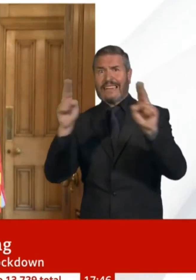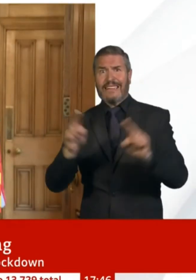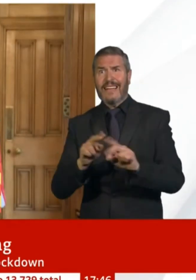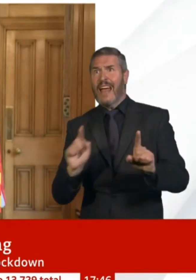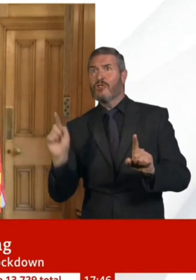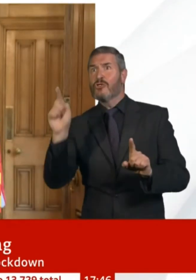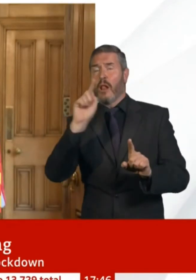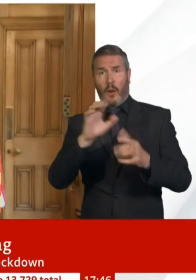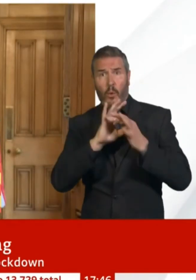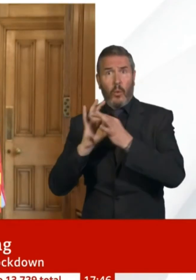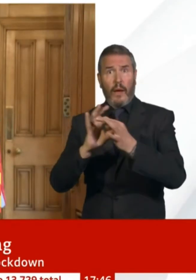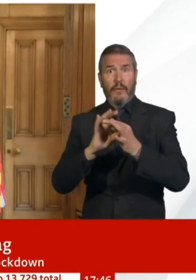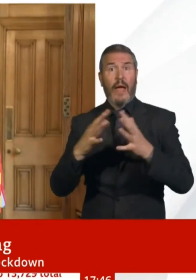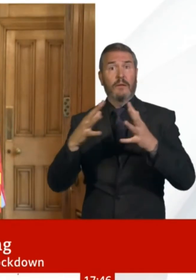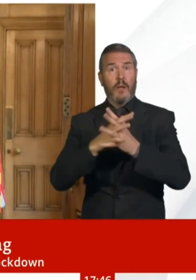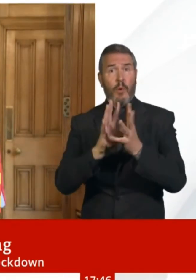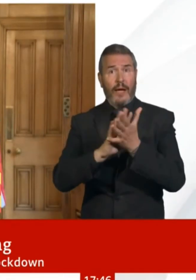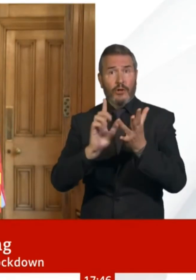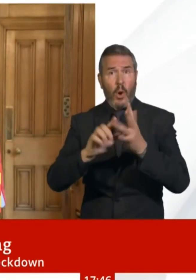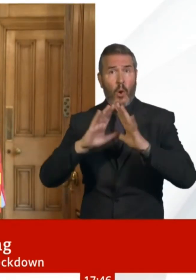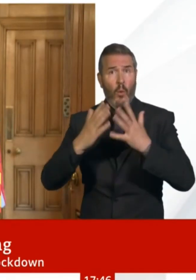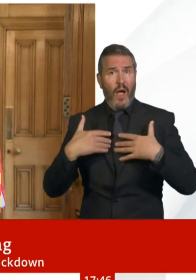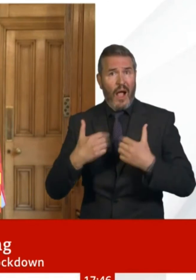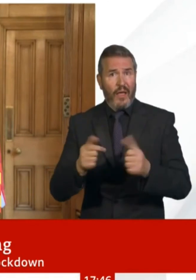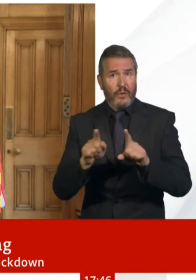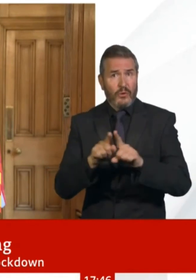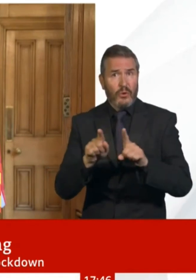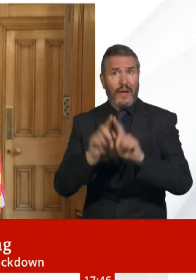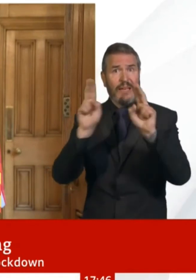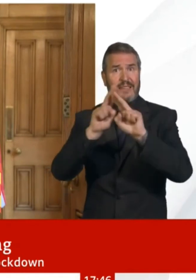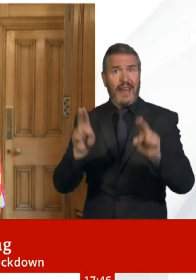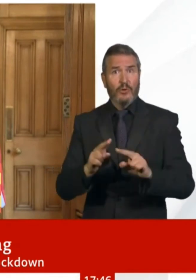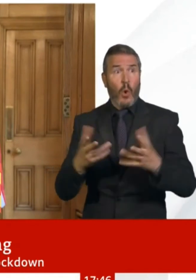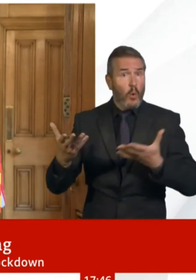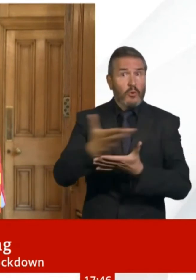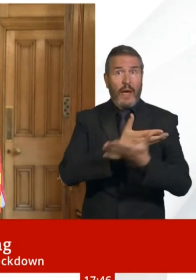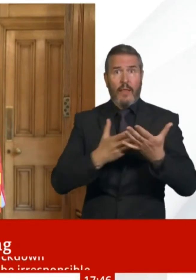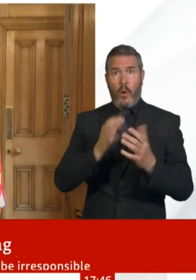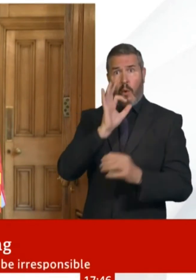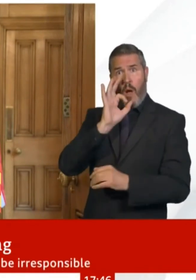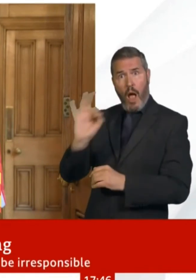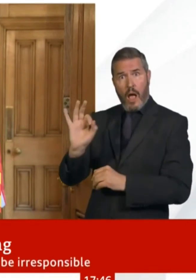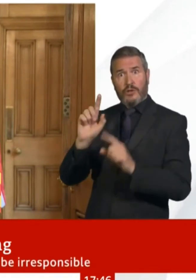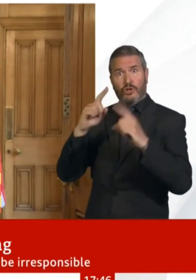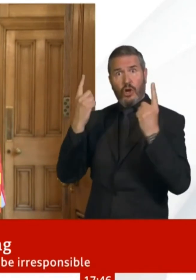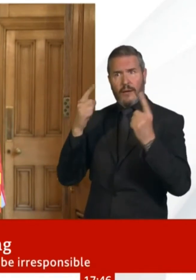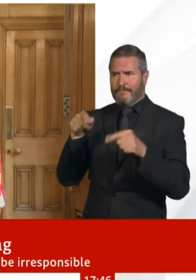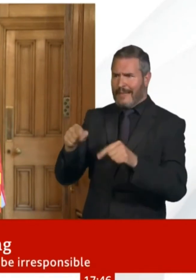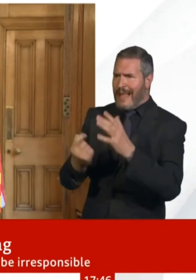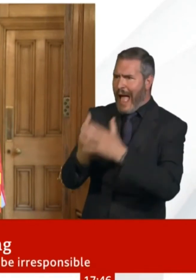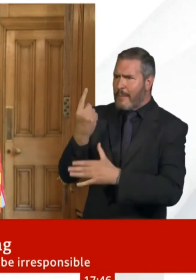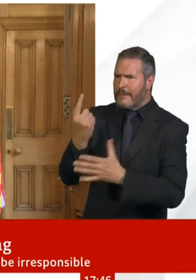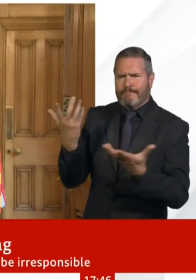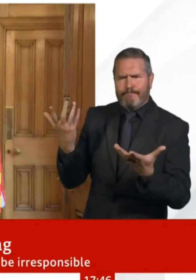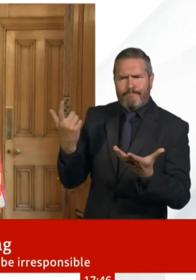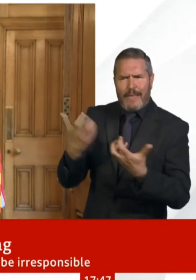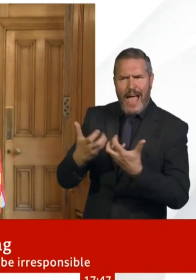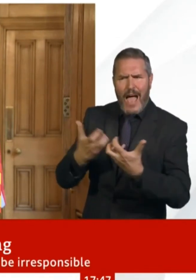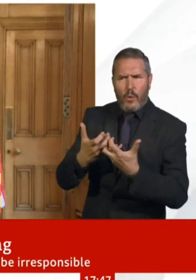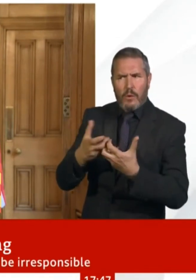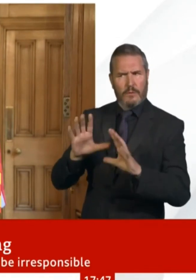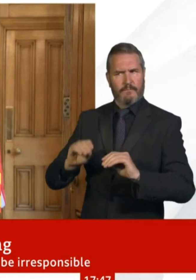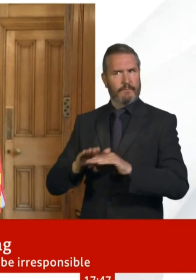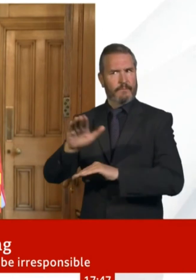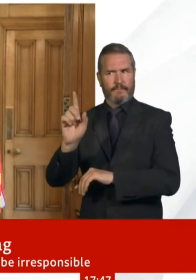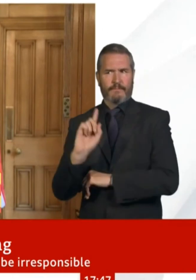indeed with the WHO and the other international organisations, as to how this outbreak happened and what can be done to prevent it happening in the future. I think